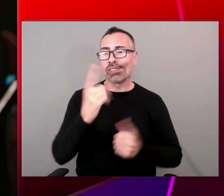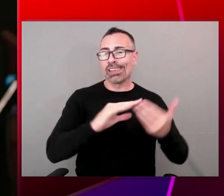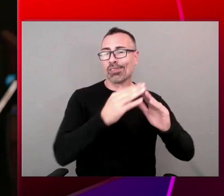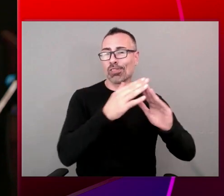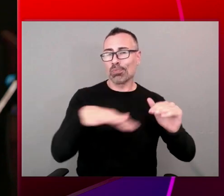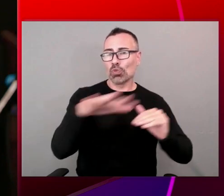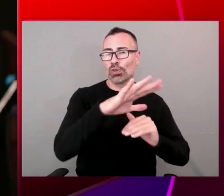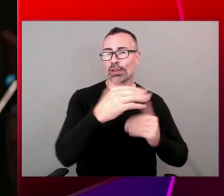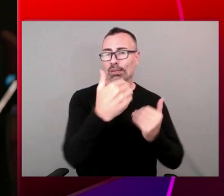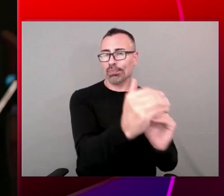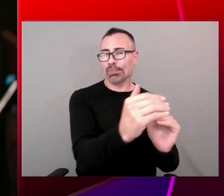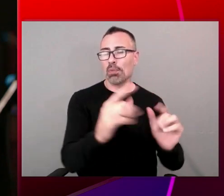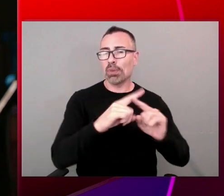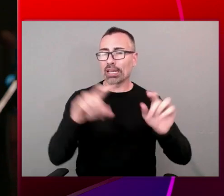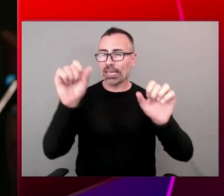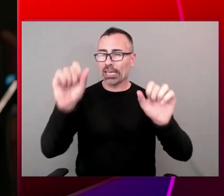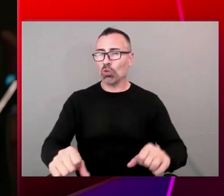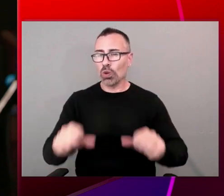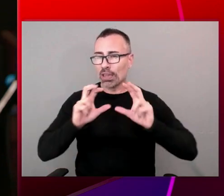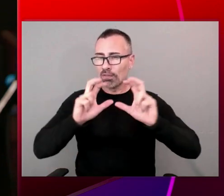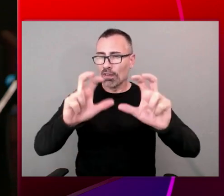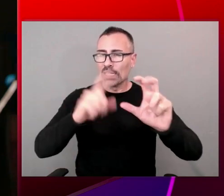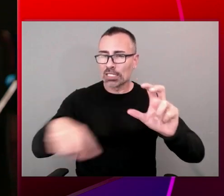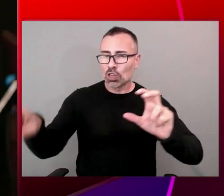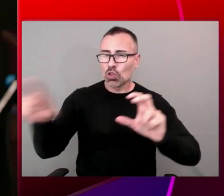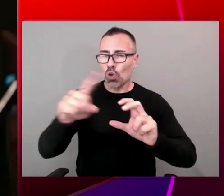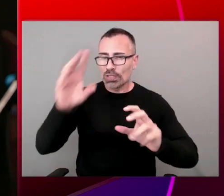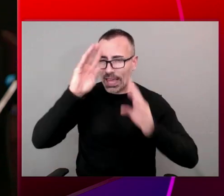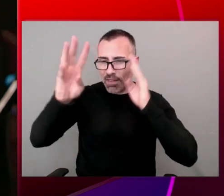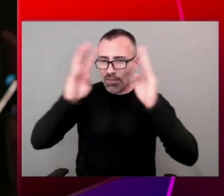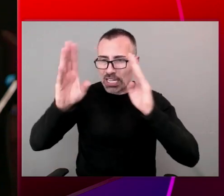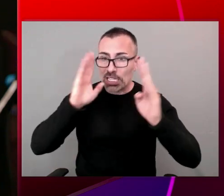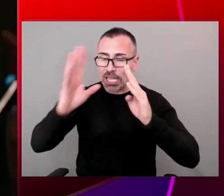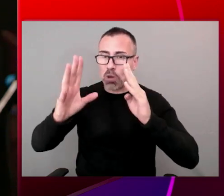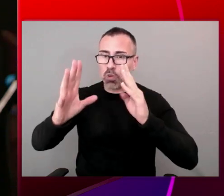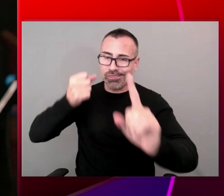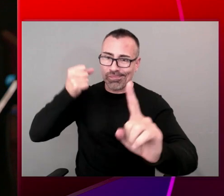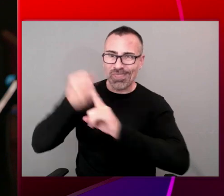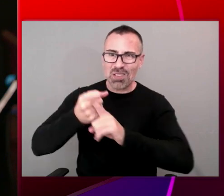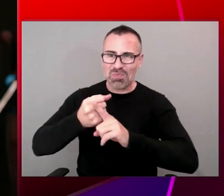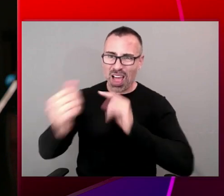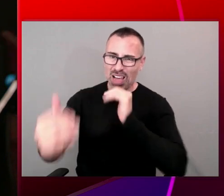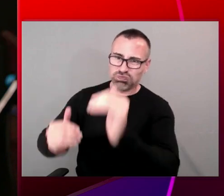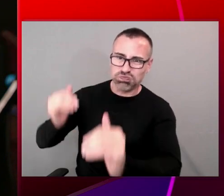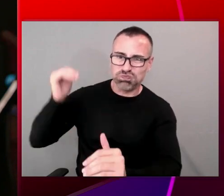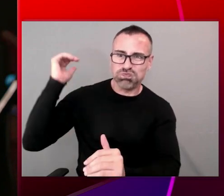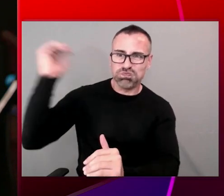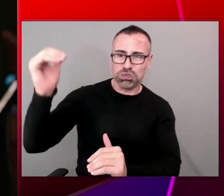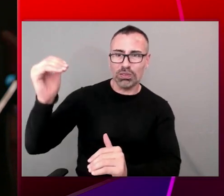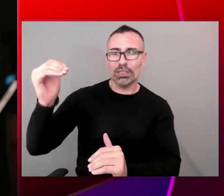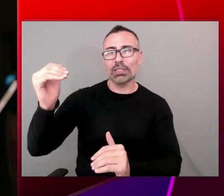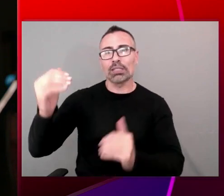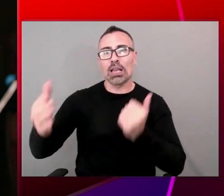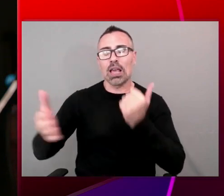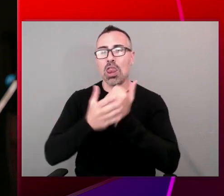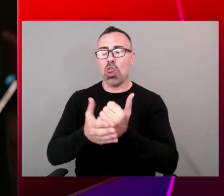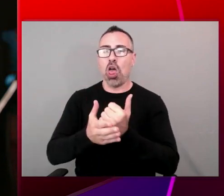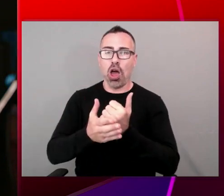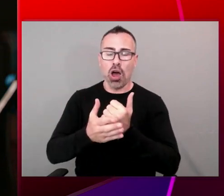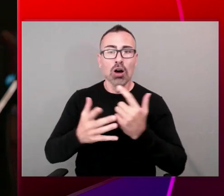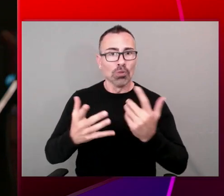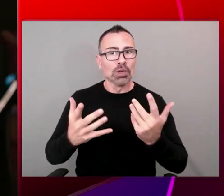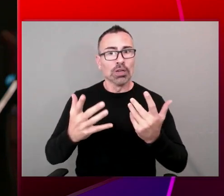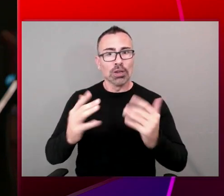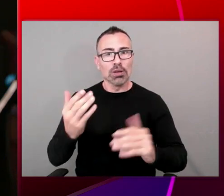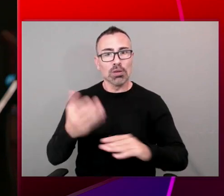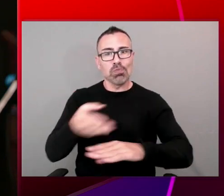innovations that are going to scale more broadly, and can we elevate them, highlight them, and help accelerate innovation within the water sector to